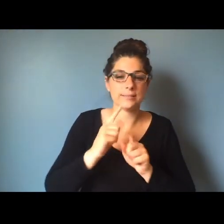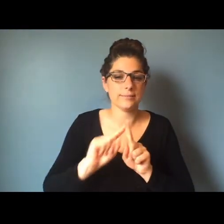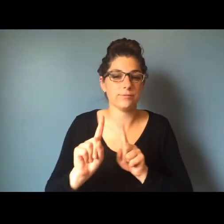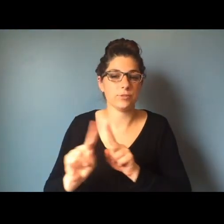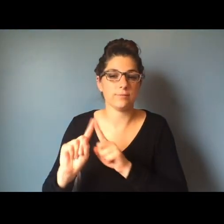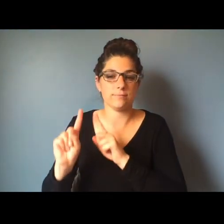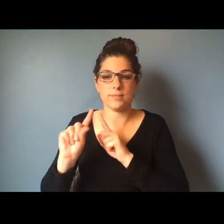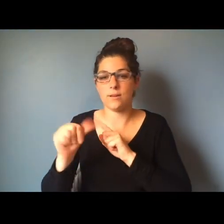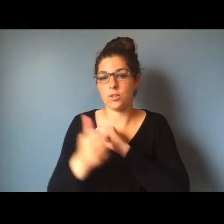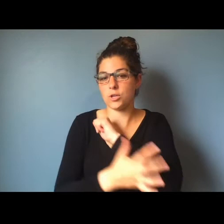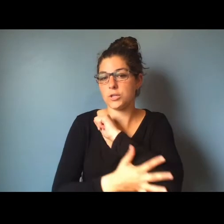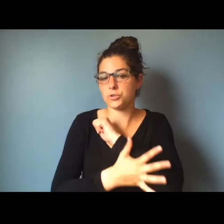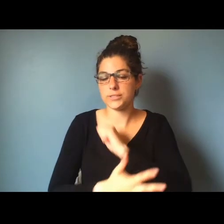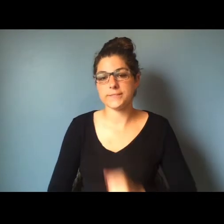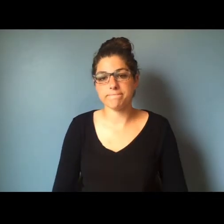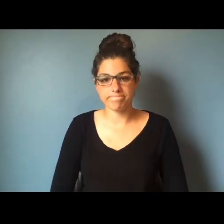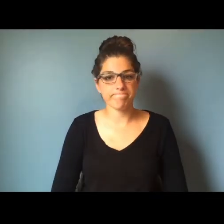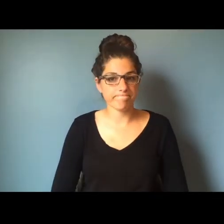other countries.